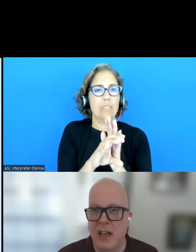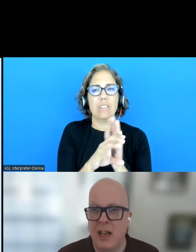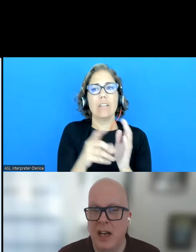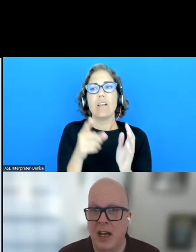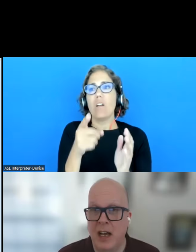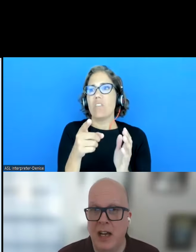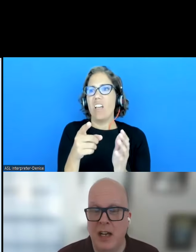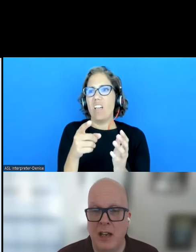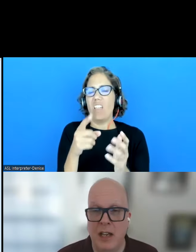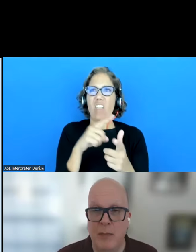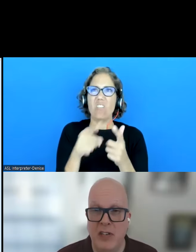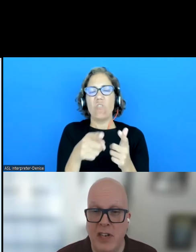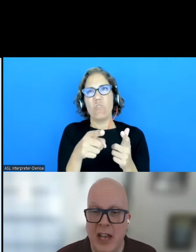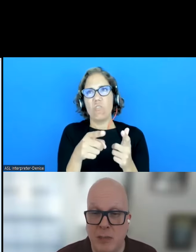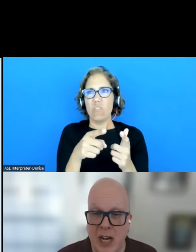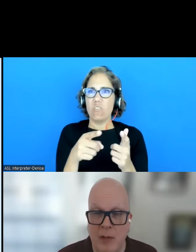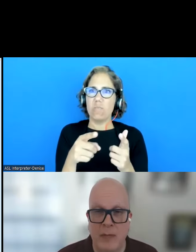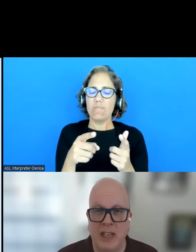text